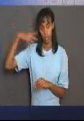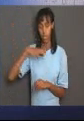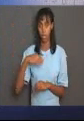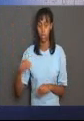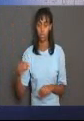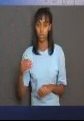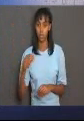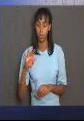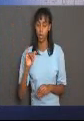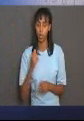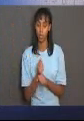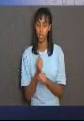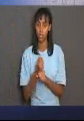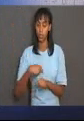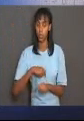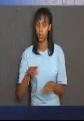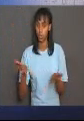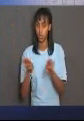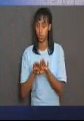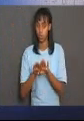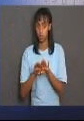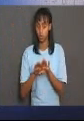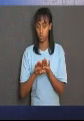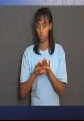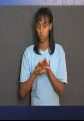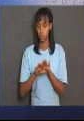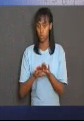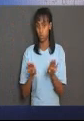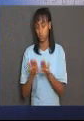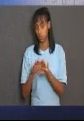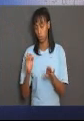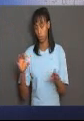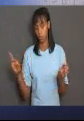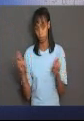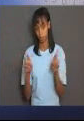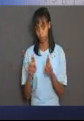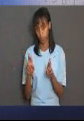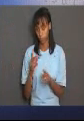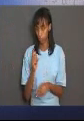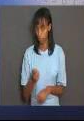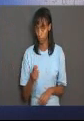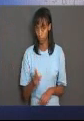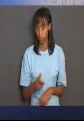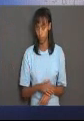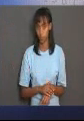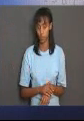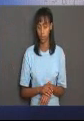and by making sure we close the door of the refrigerator and freezer quickly.